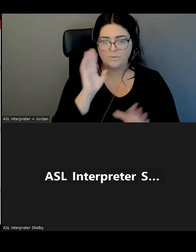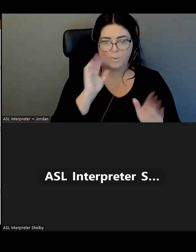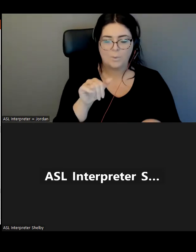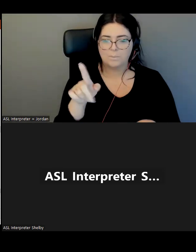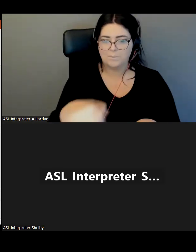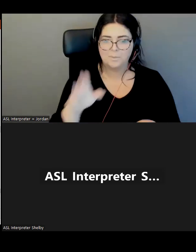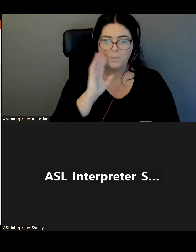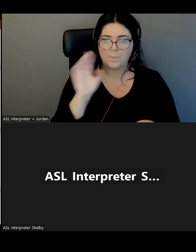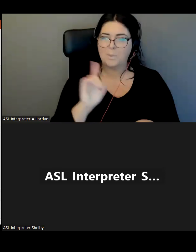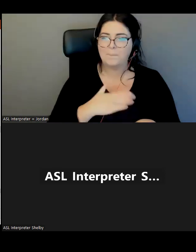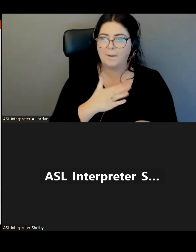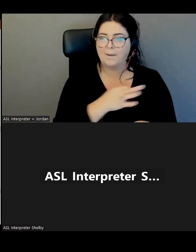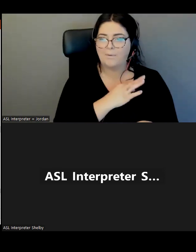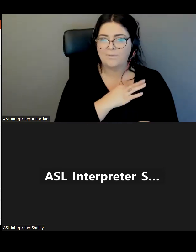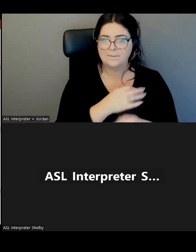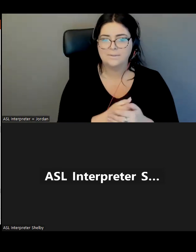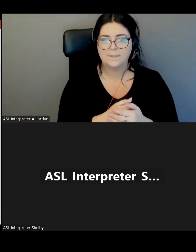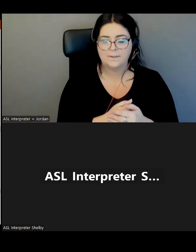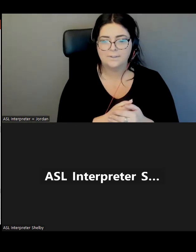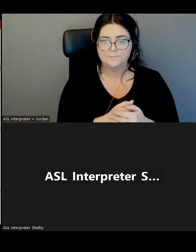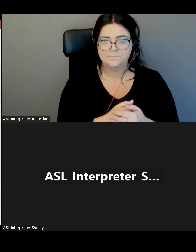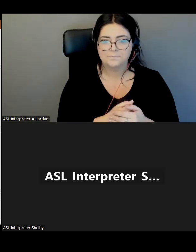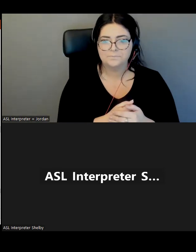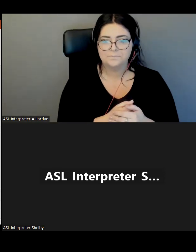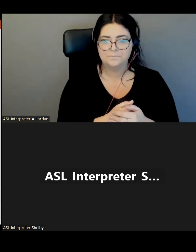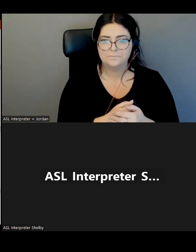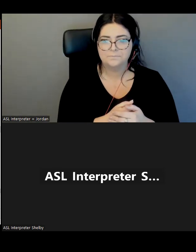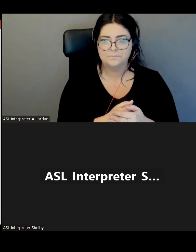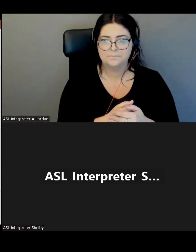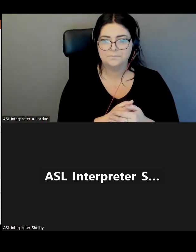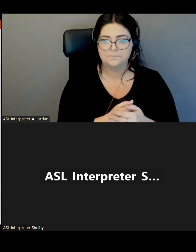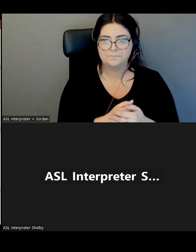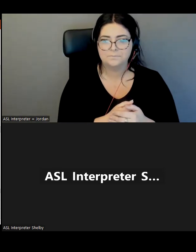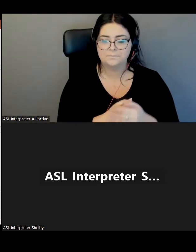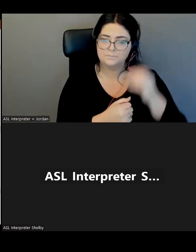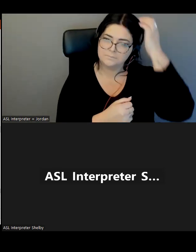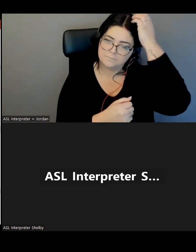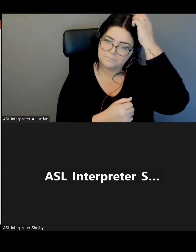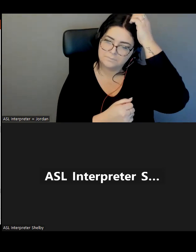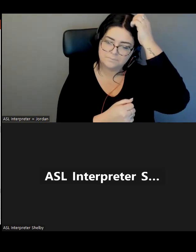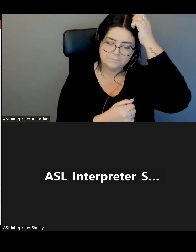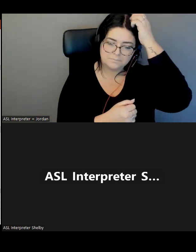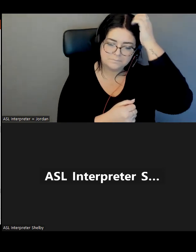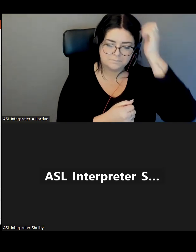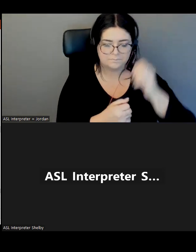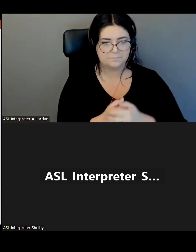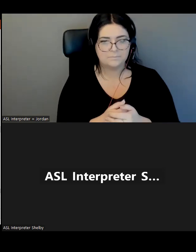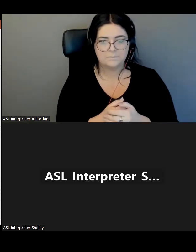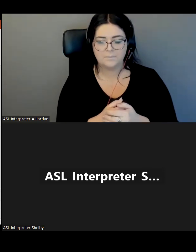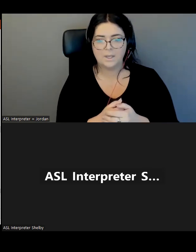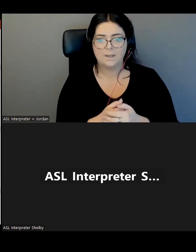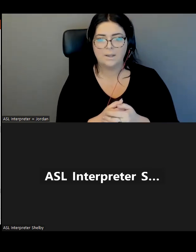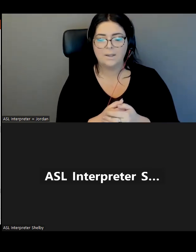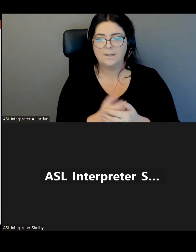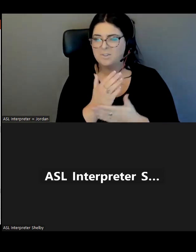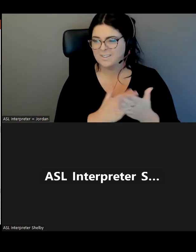is. But anyway, just to give you just basic information, I suppose, other than what Heather has already